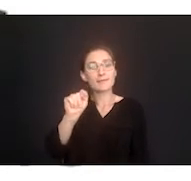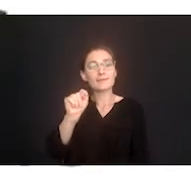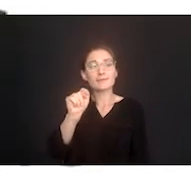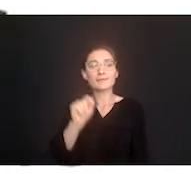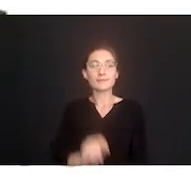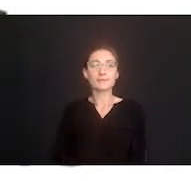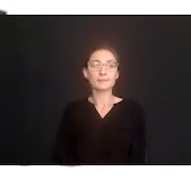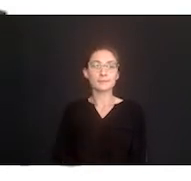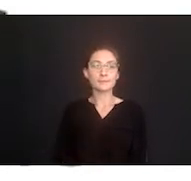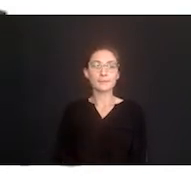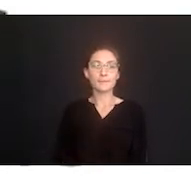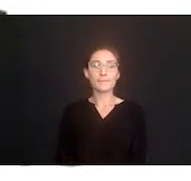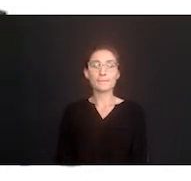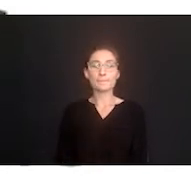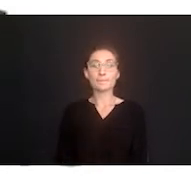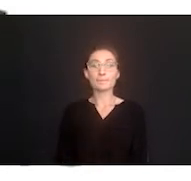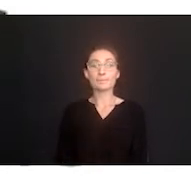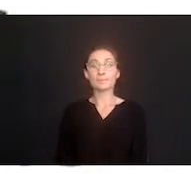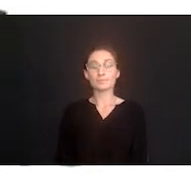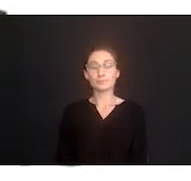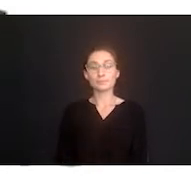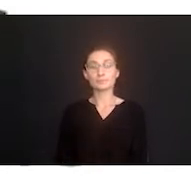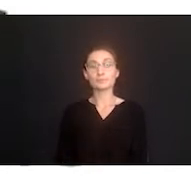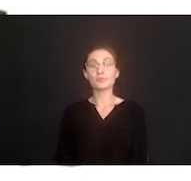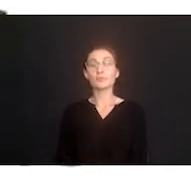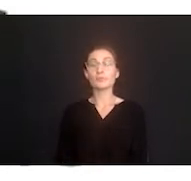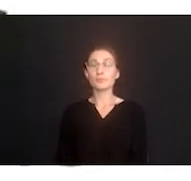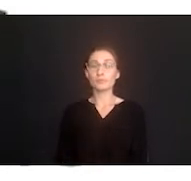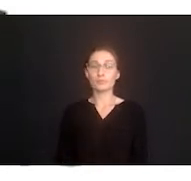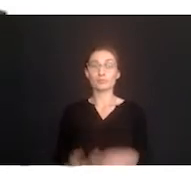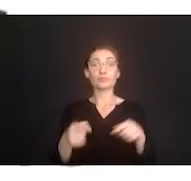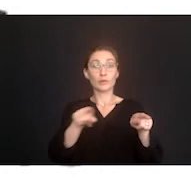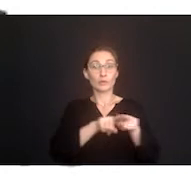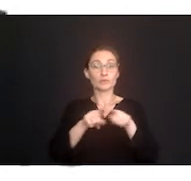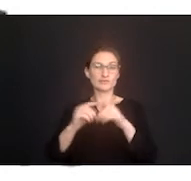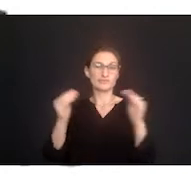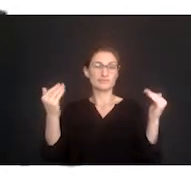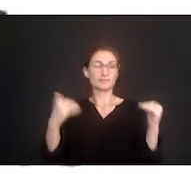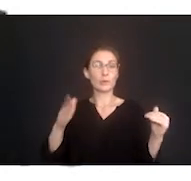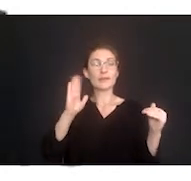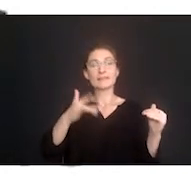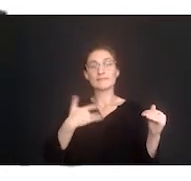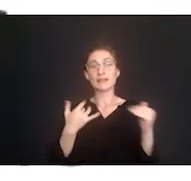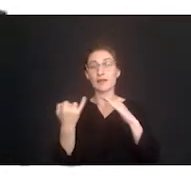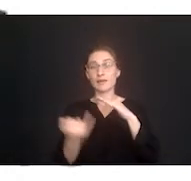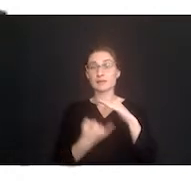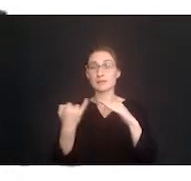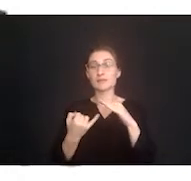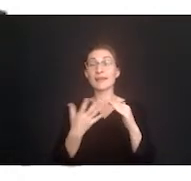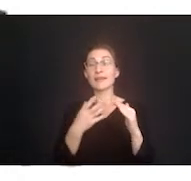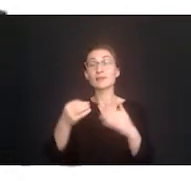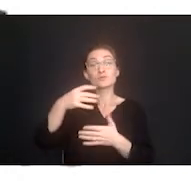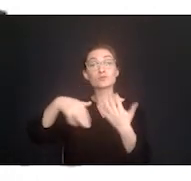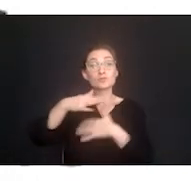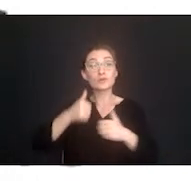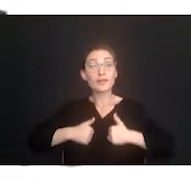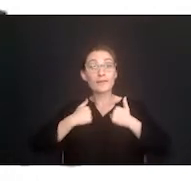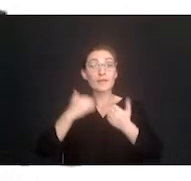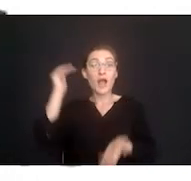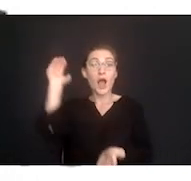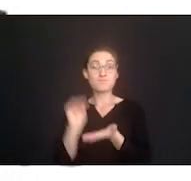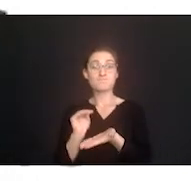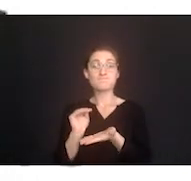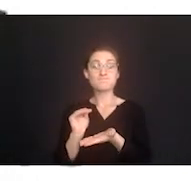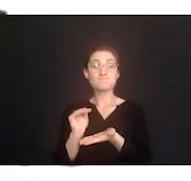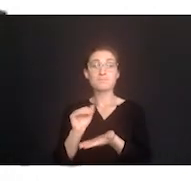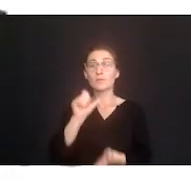well over time. For many caregivers, they also experience isolation and a dwindling of their social life. So that's not